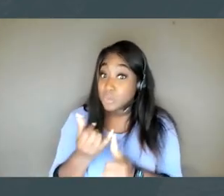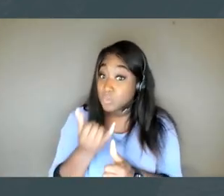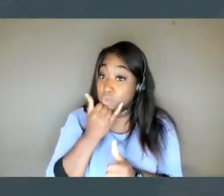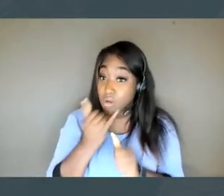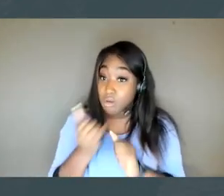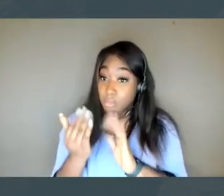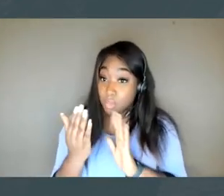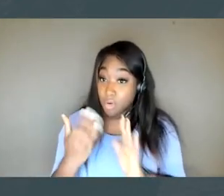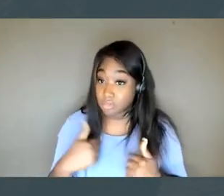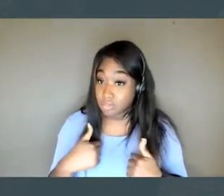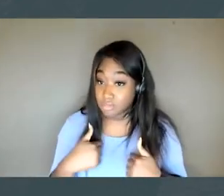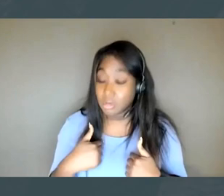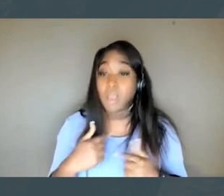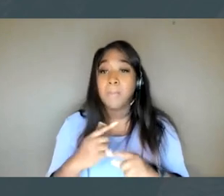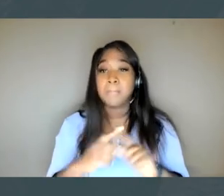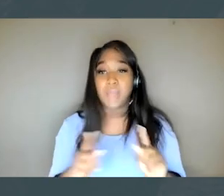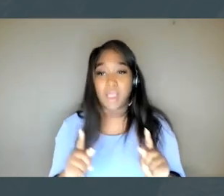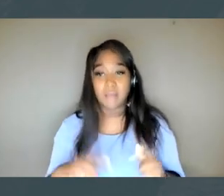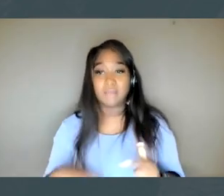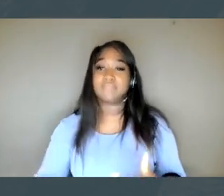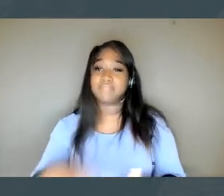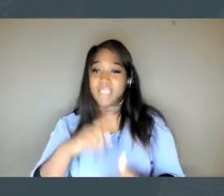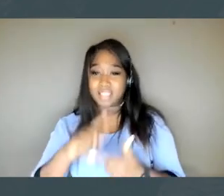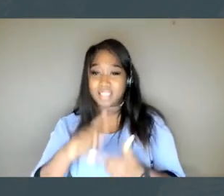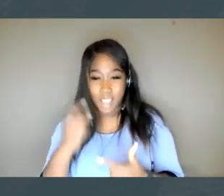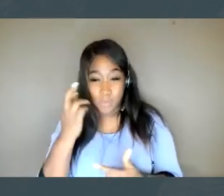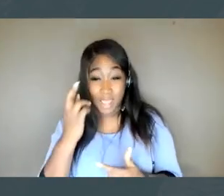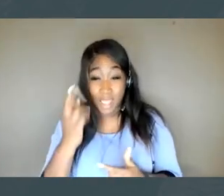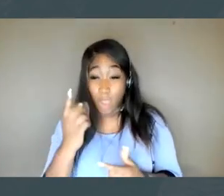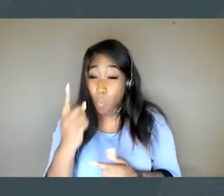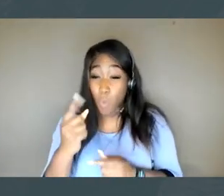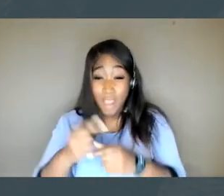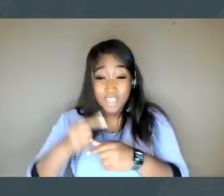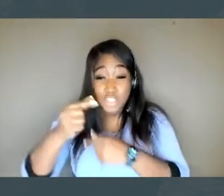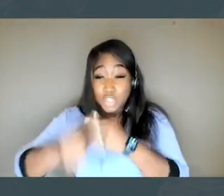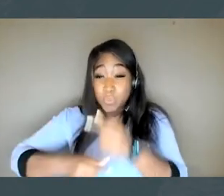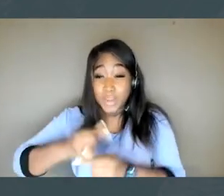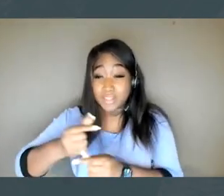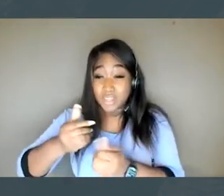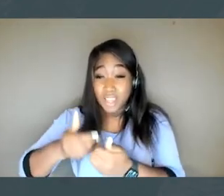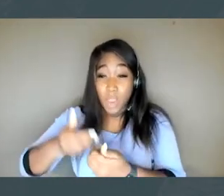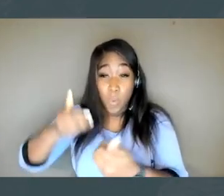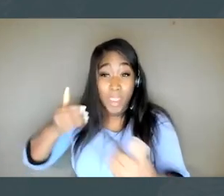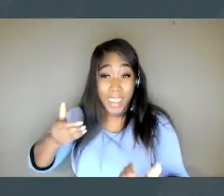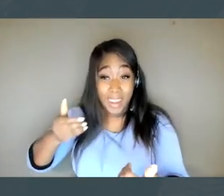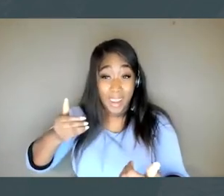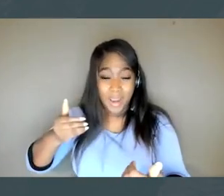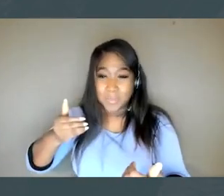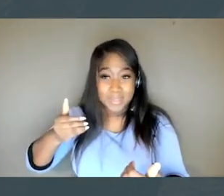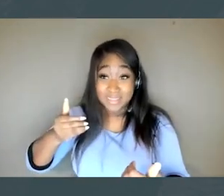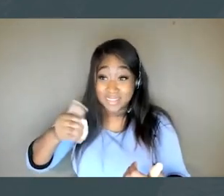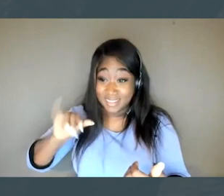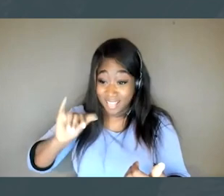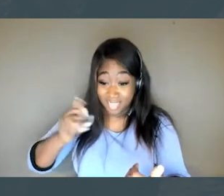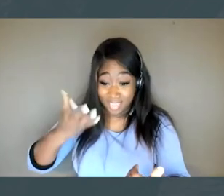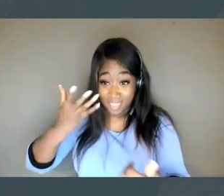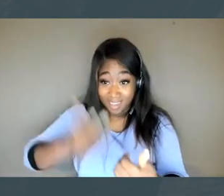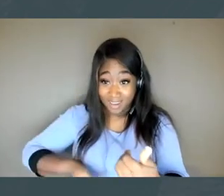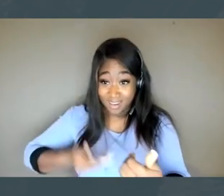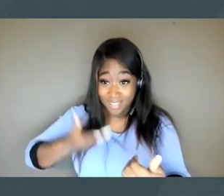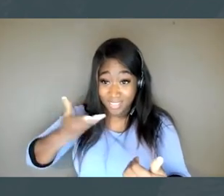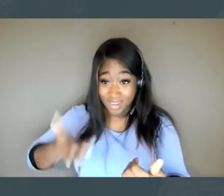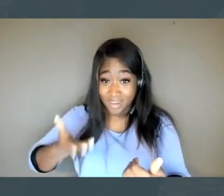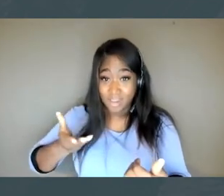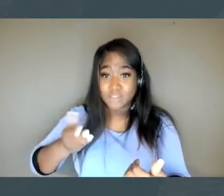I realized that I'm just one generation away from Africa, but I'm still away. So it's just a chronological